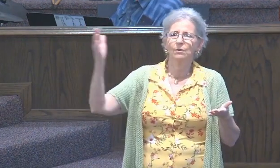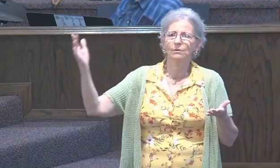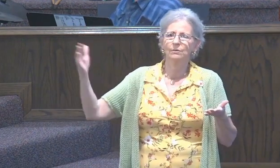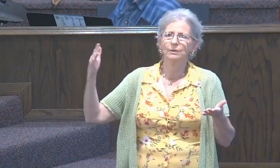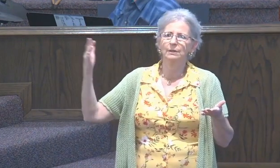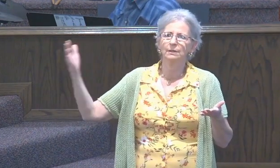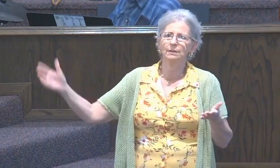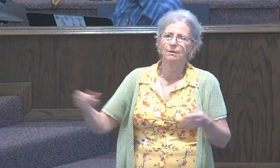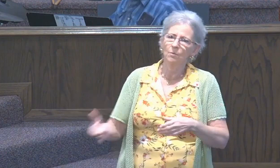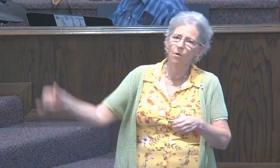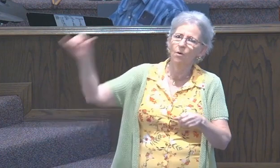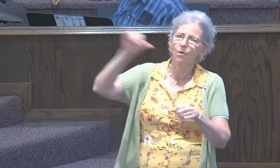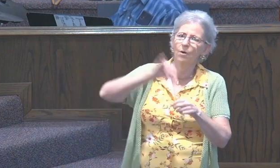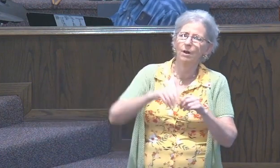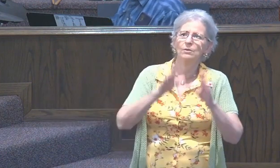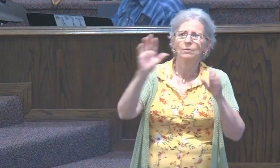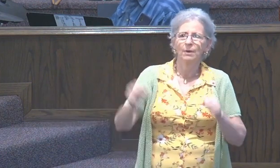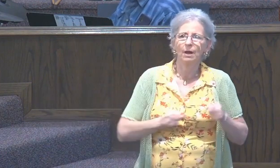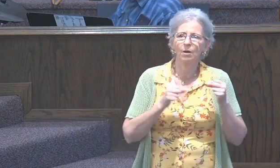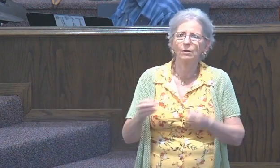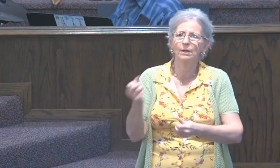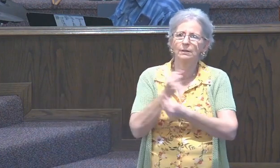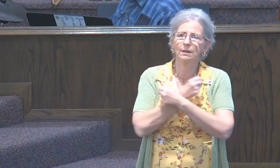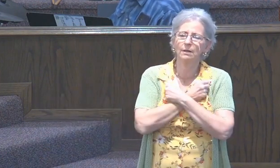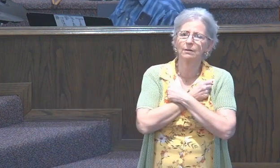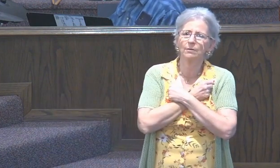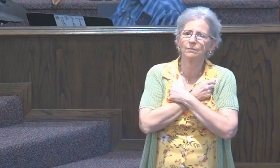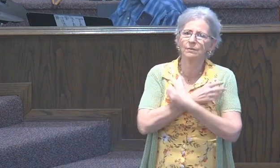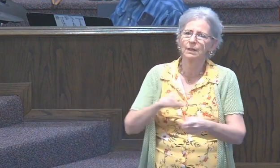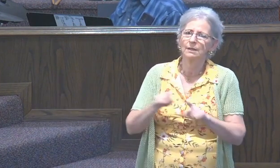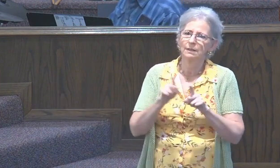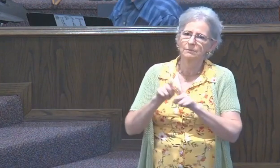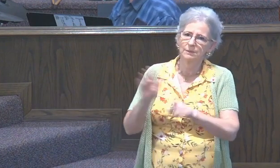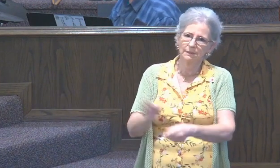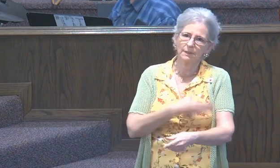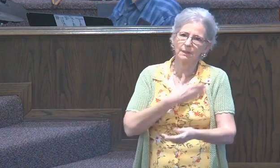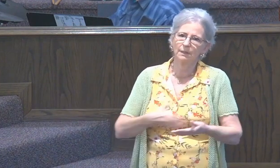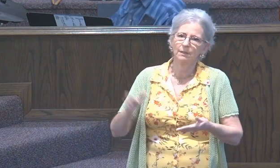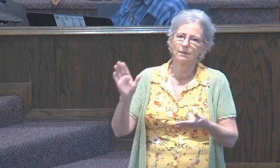Pour out your power and love as we sing.